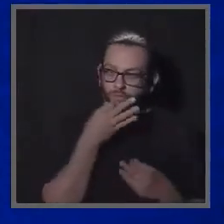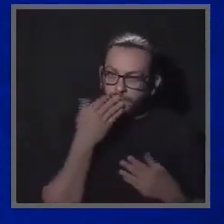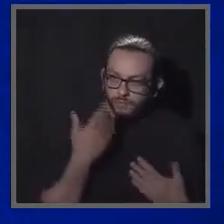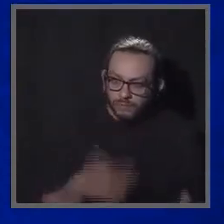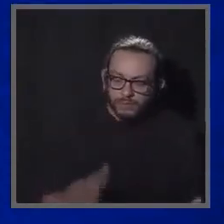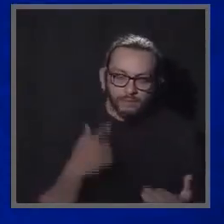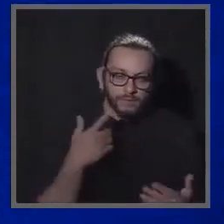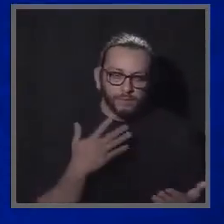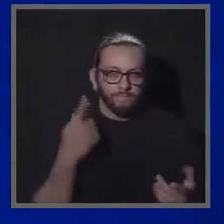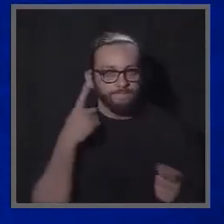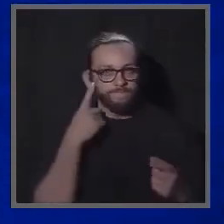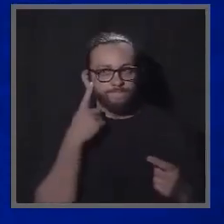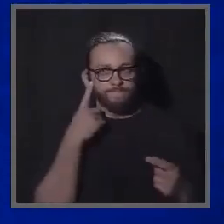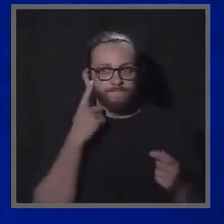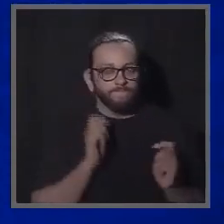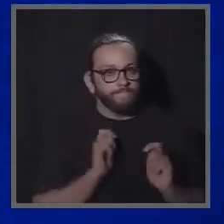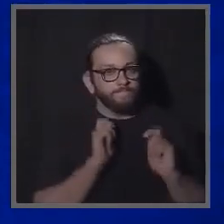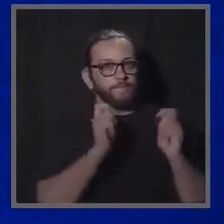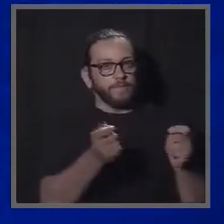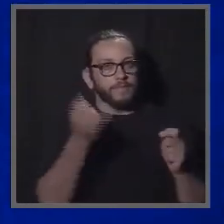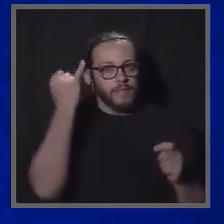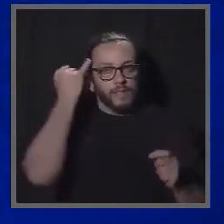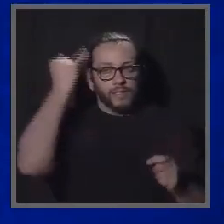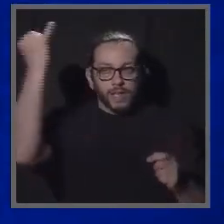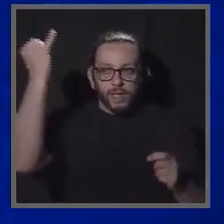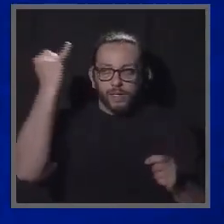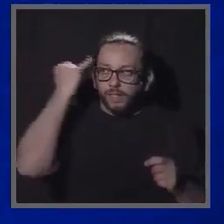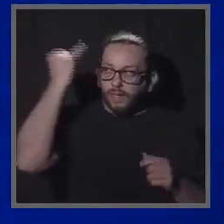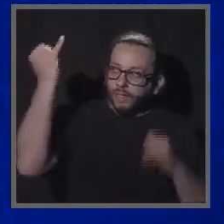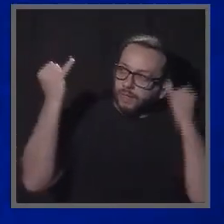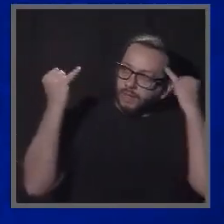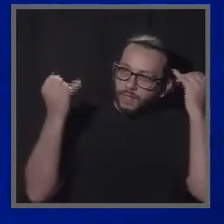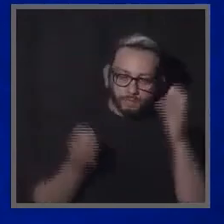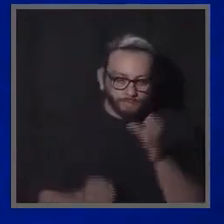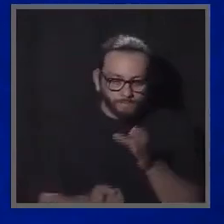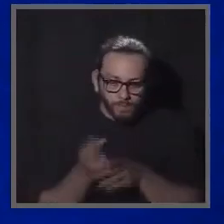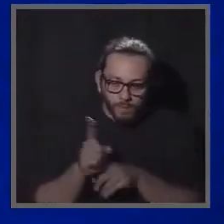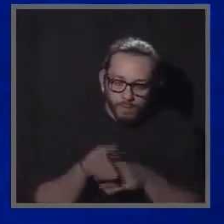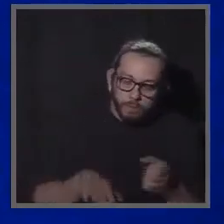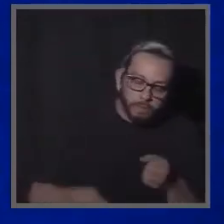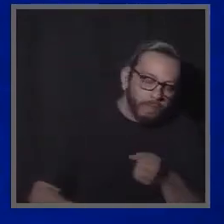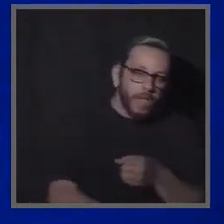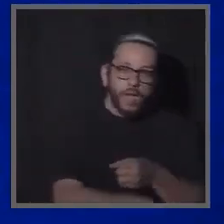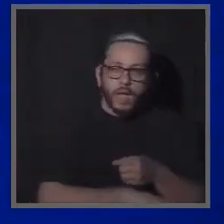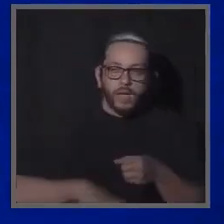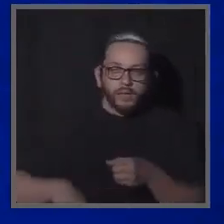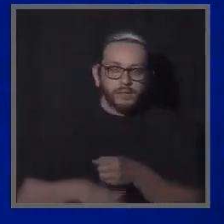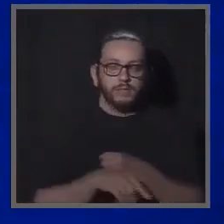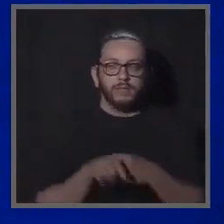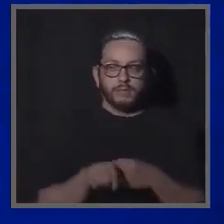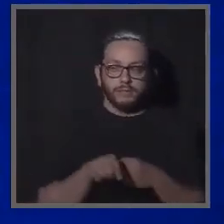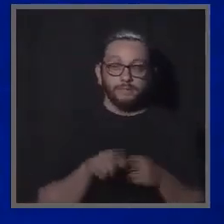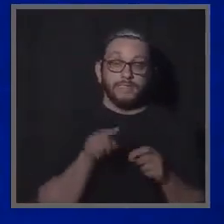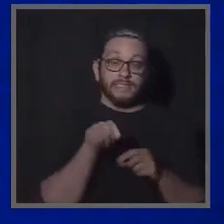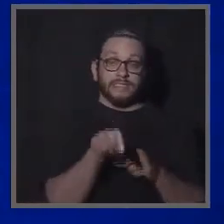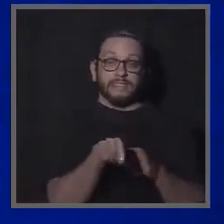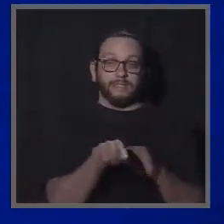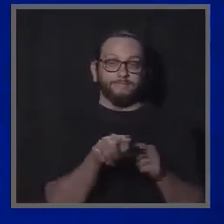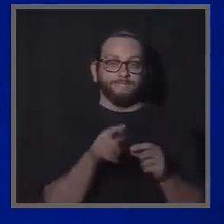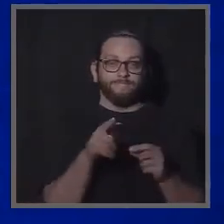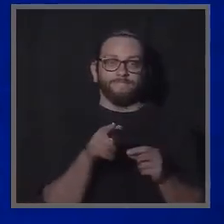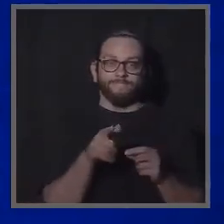build a practice on these ideas. And this is definitely important, not to remain in words, but